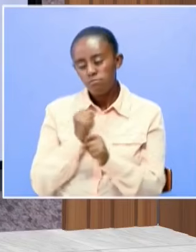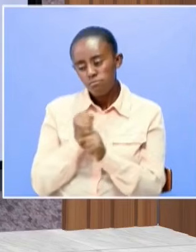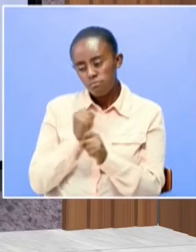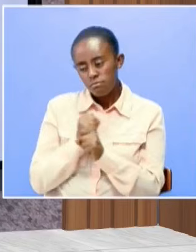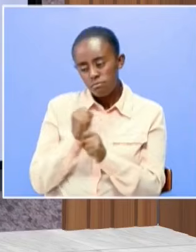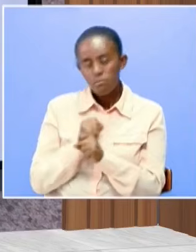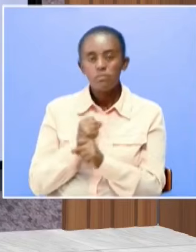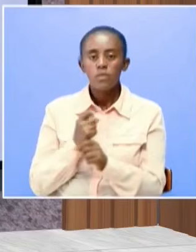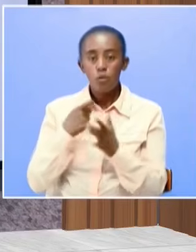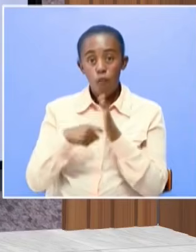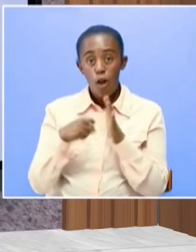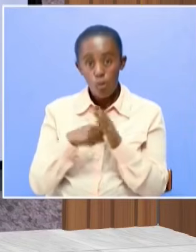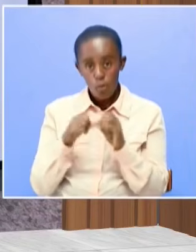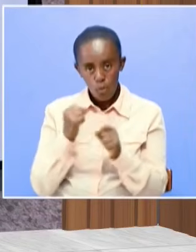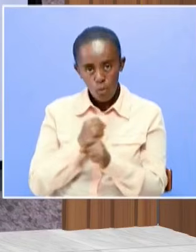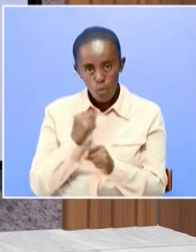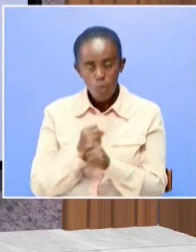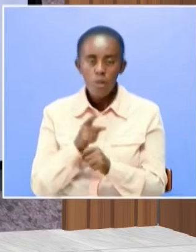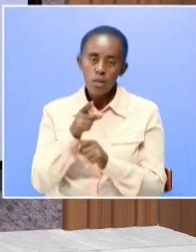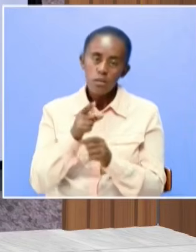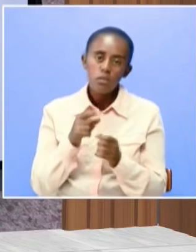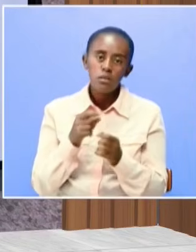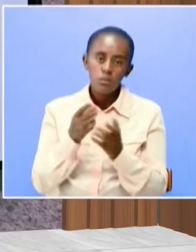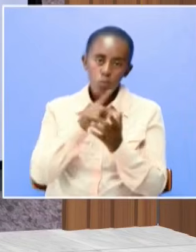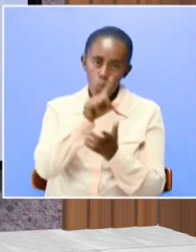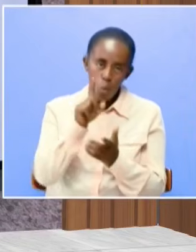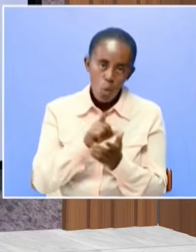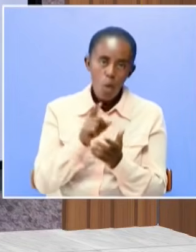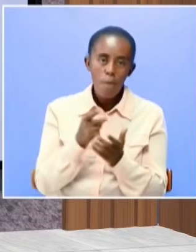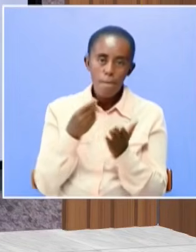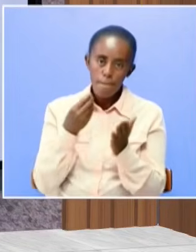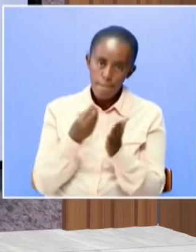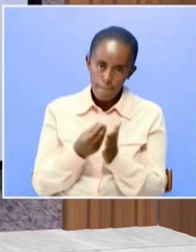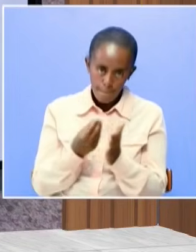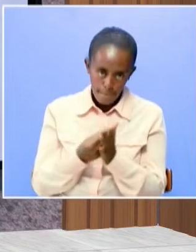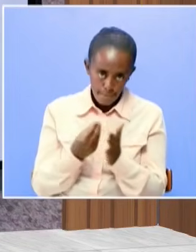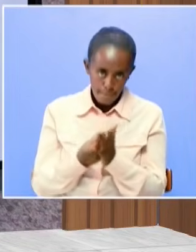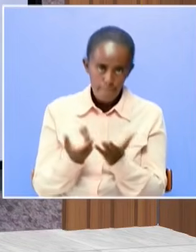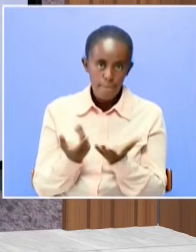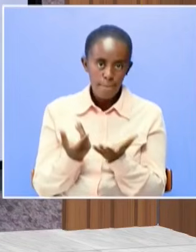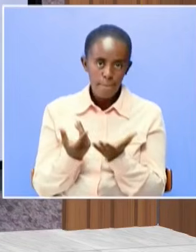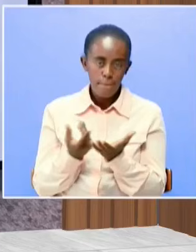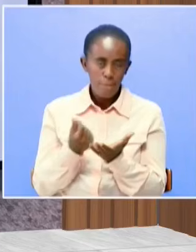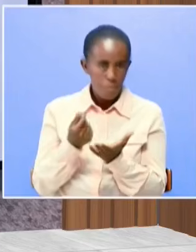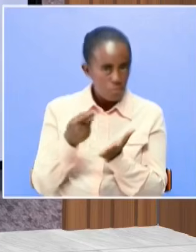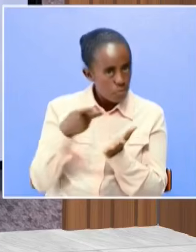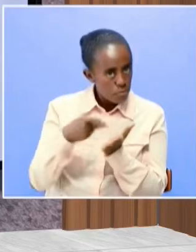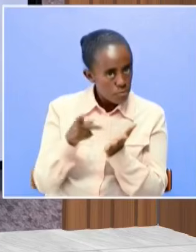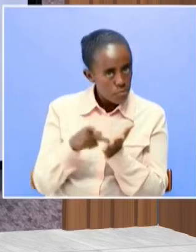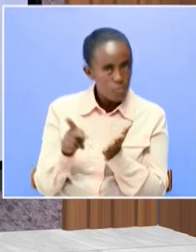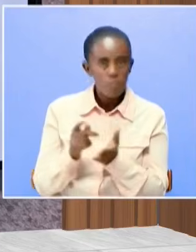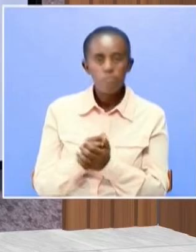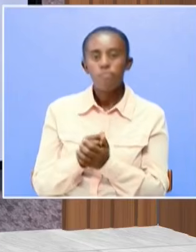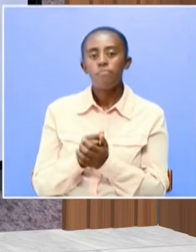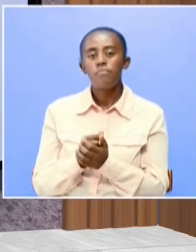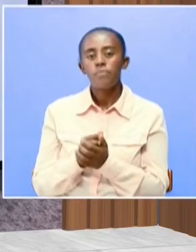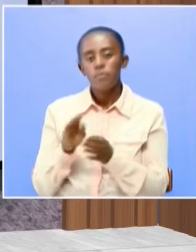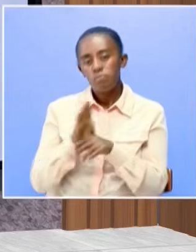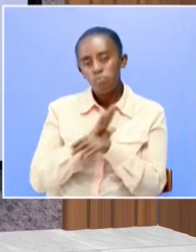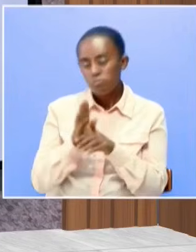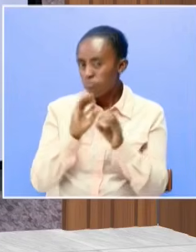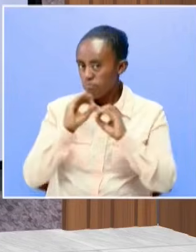which we do not need or do not ask for payment. Or we are not doing that for